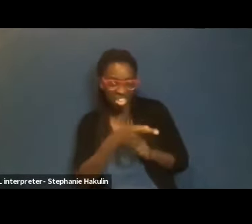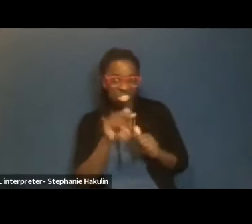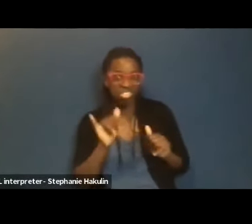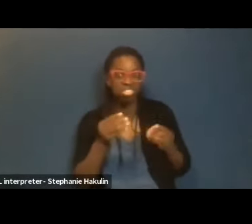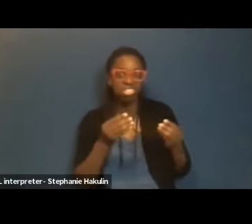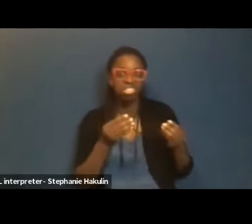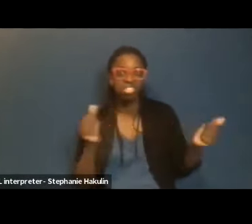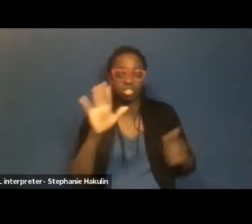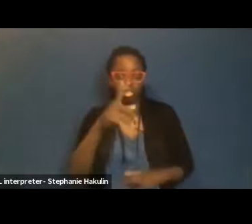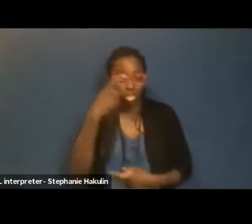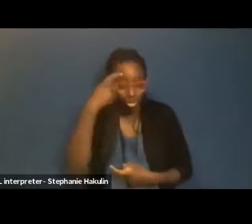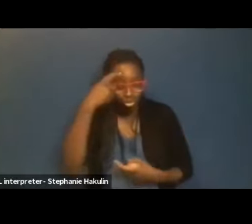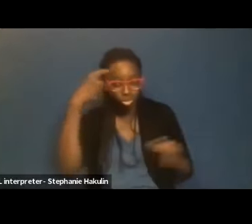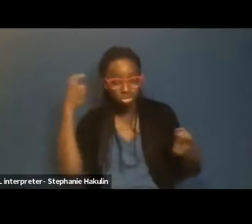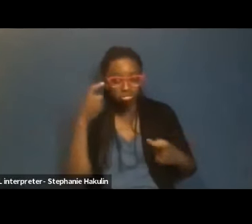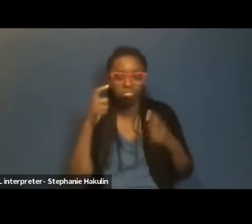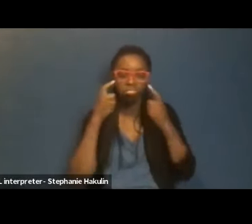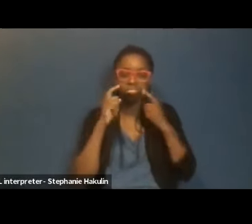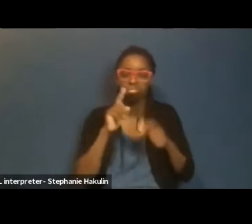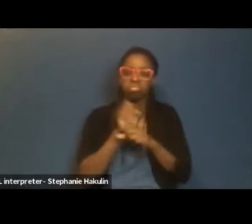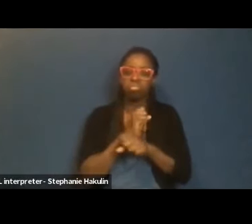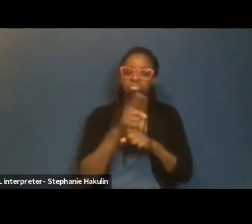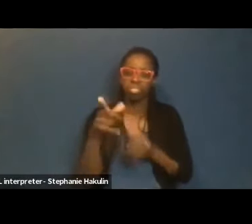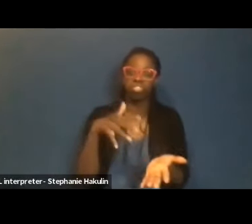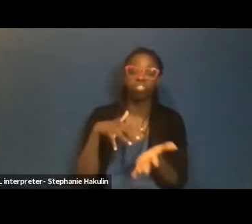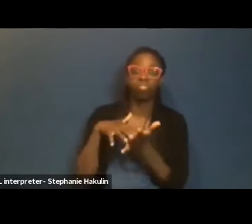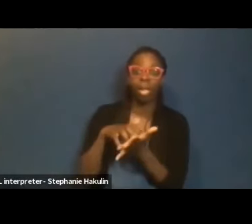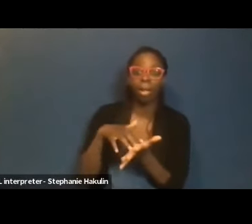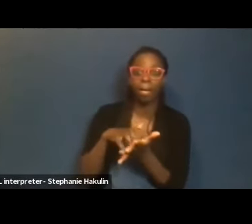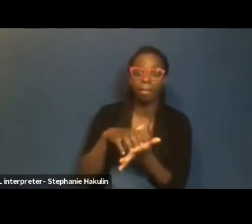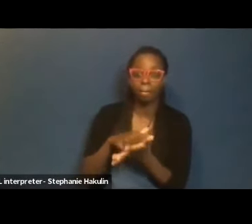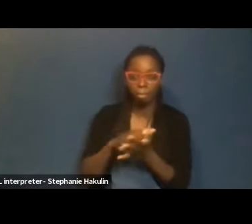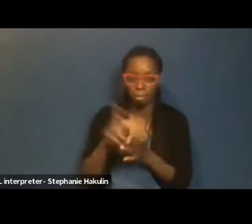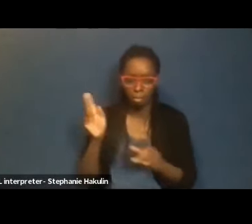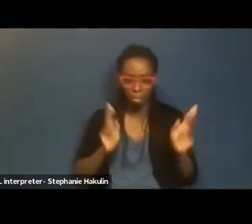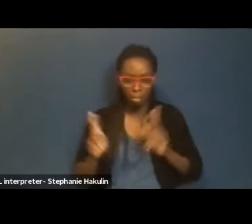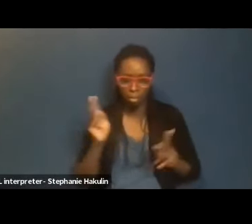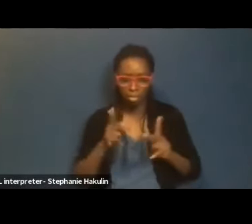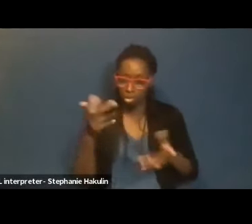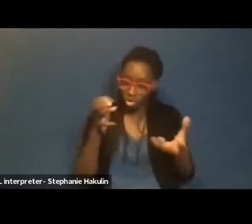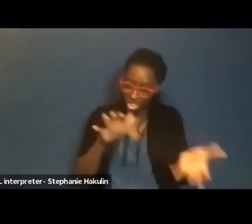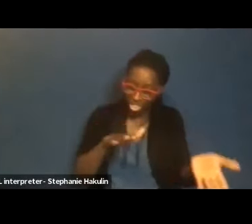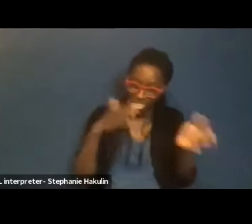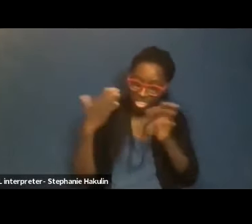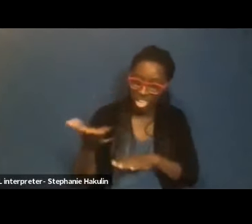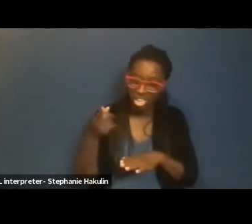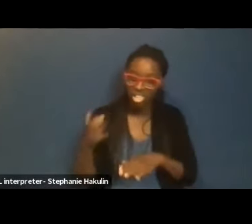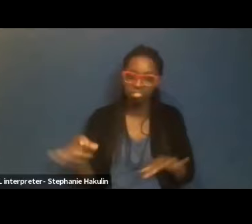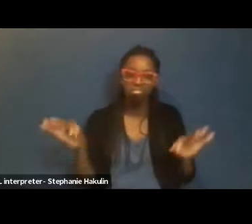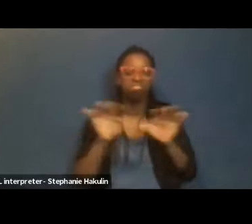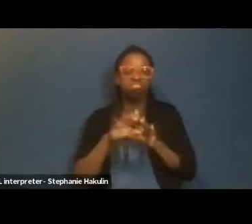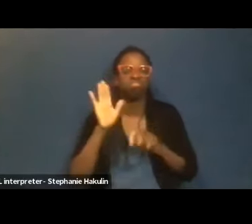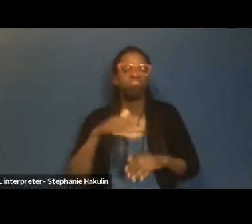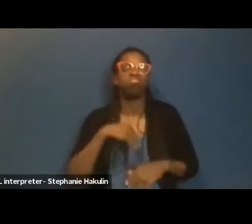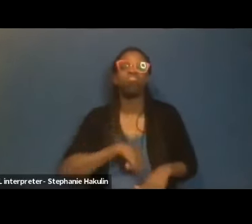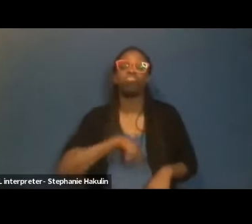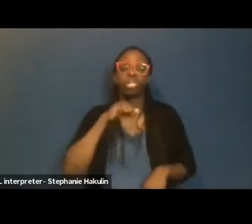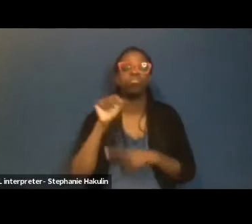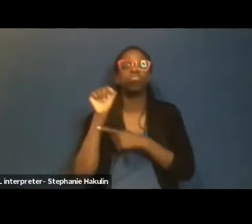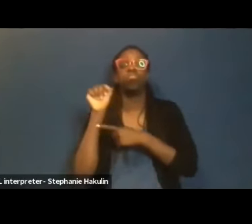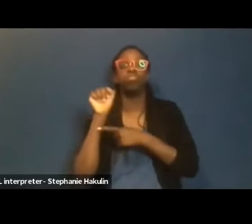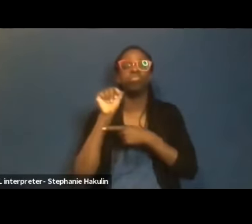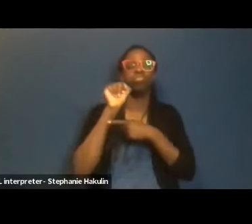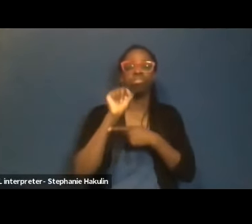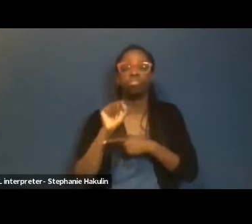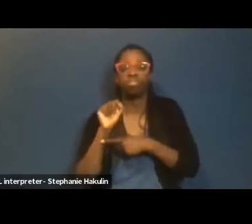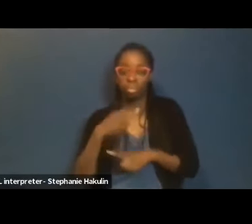weakness. Weakness is for those who choose to die in vain. Stand tall. You are a man. Let this rage burn hot within you.